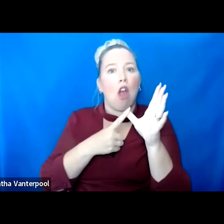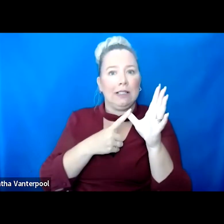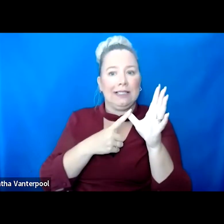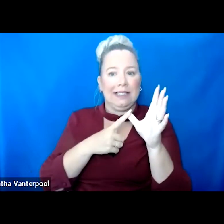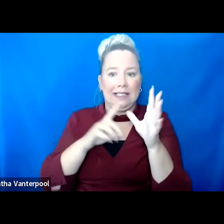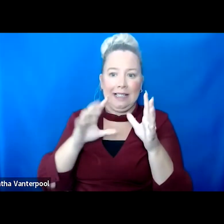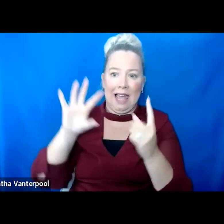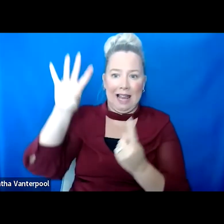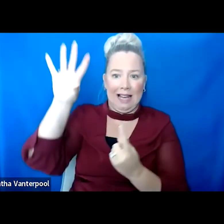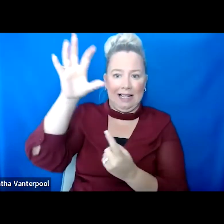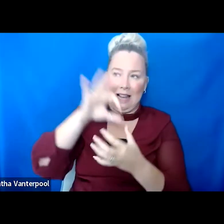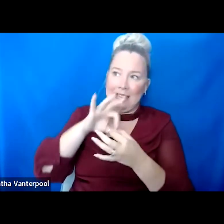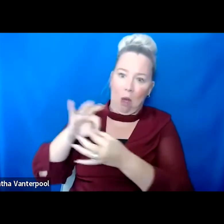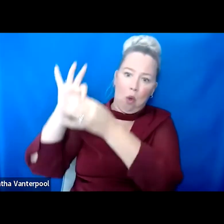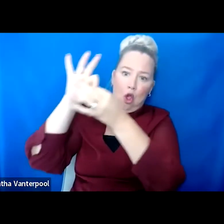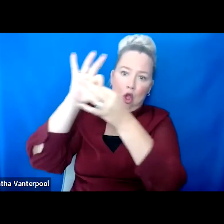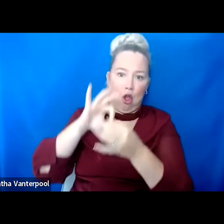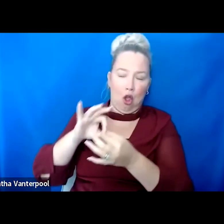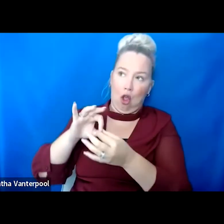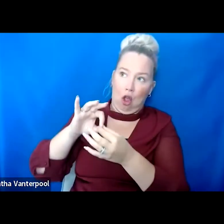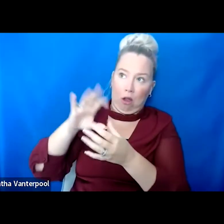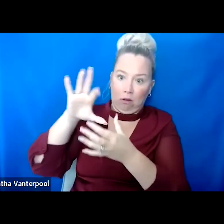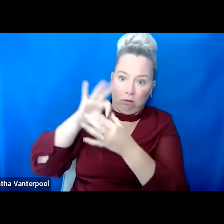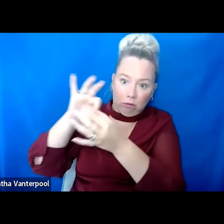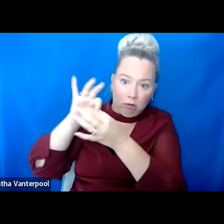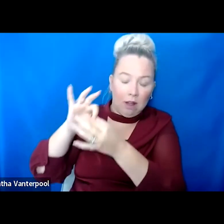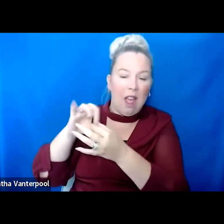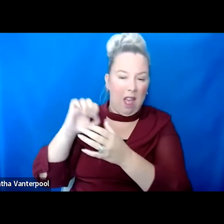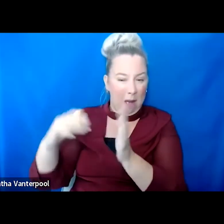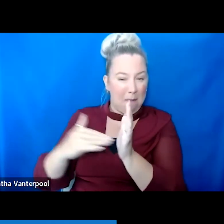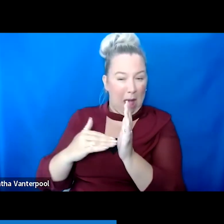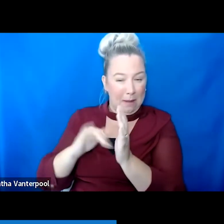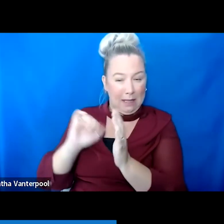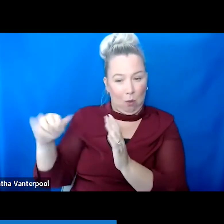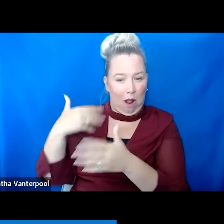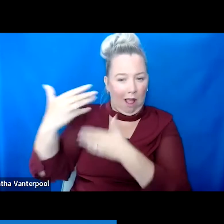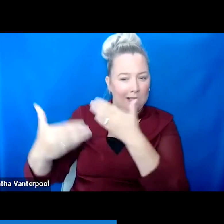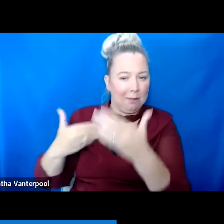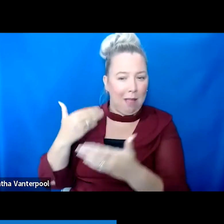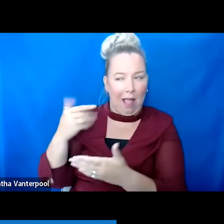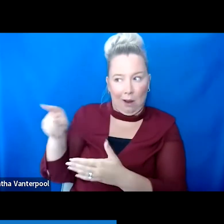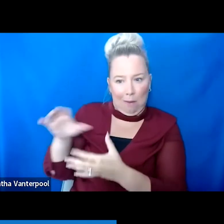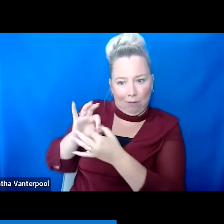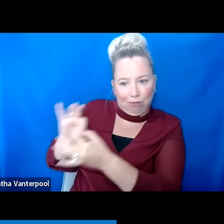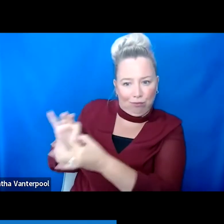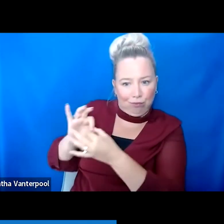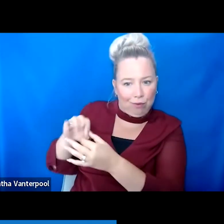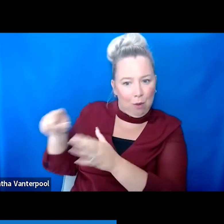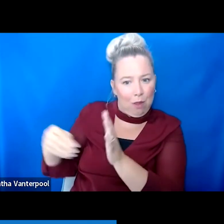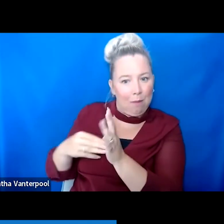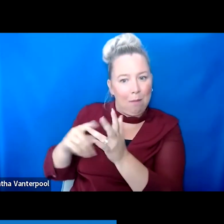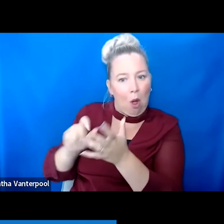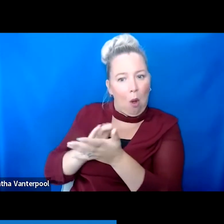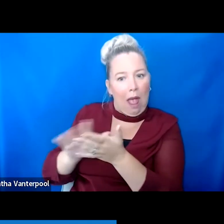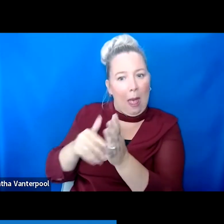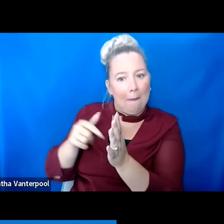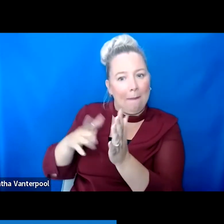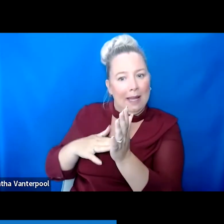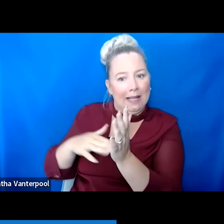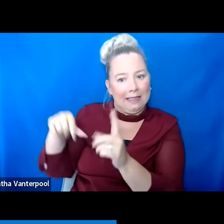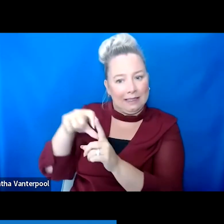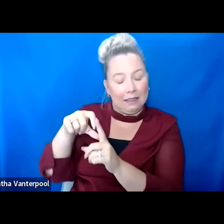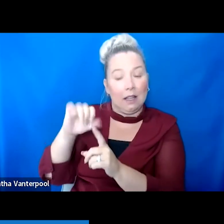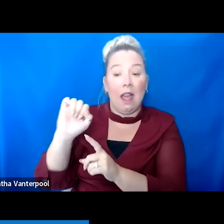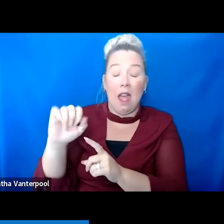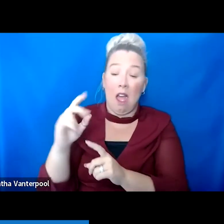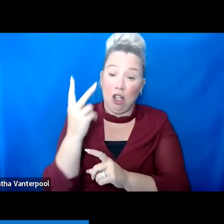who you'll be talking to, we worked closely with him, and the first two stages of our family